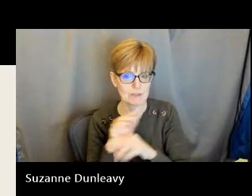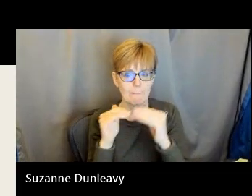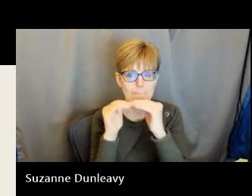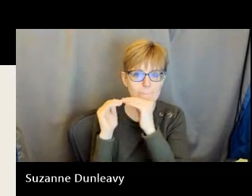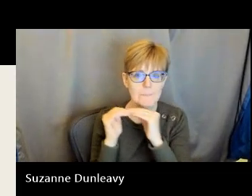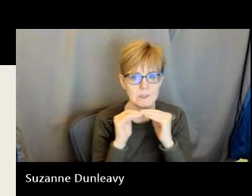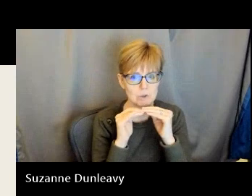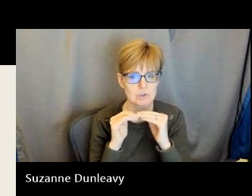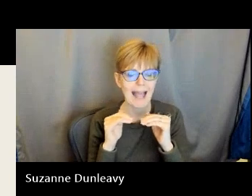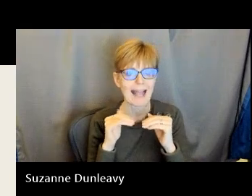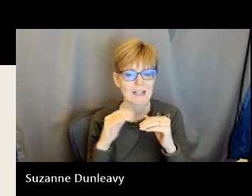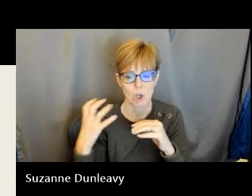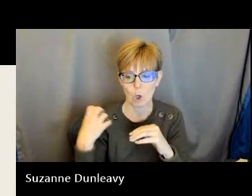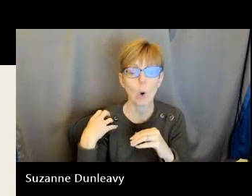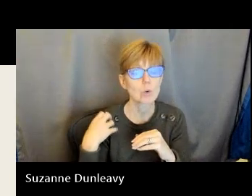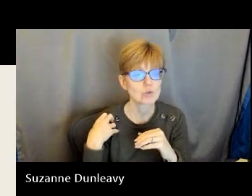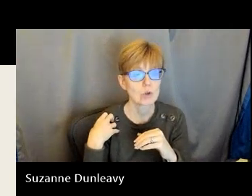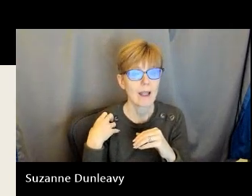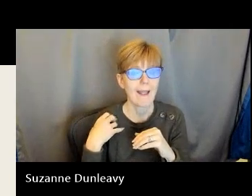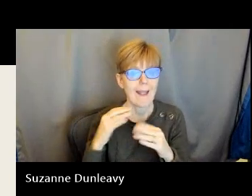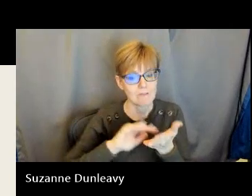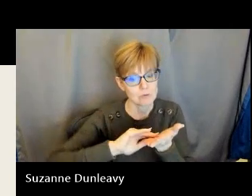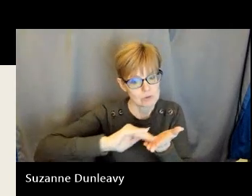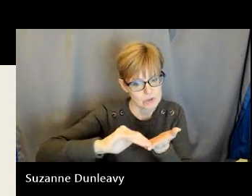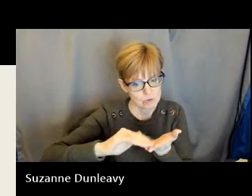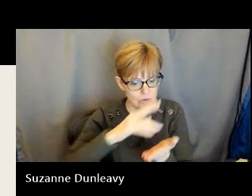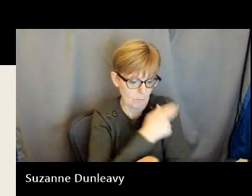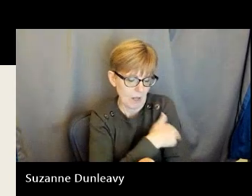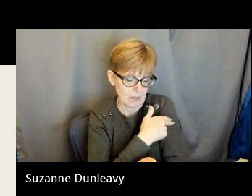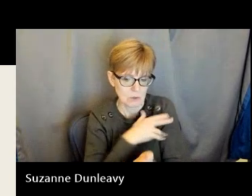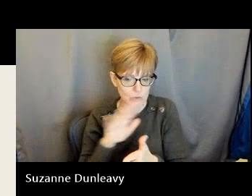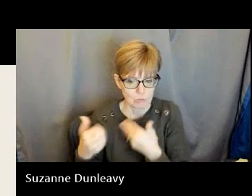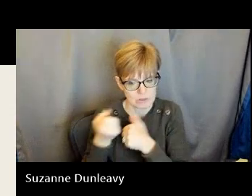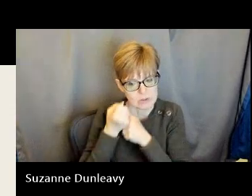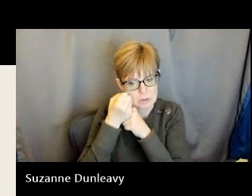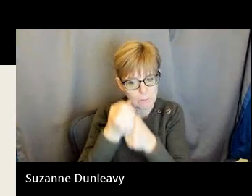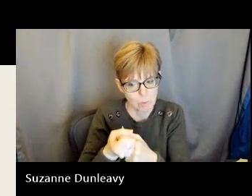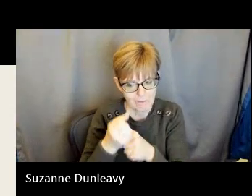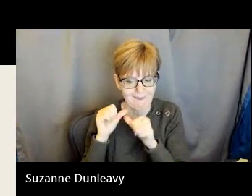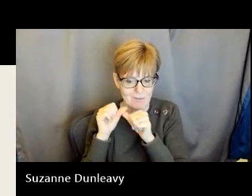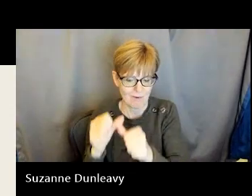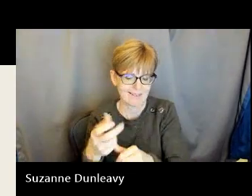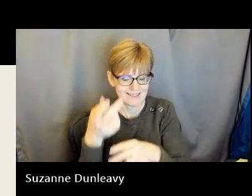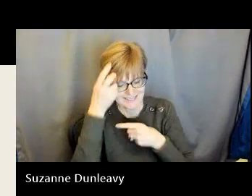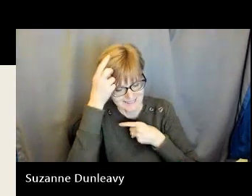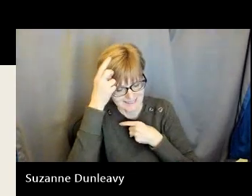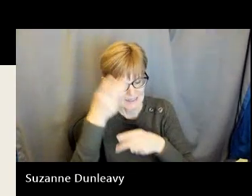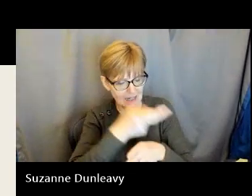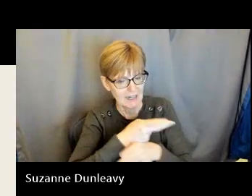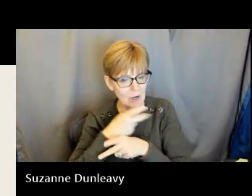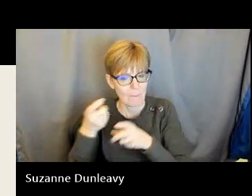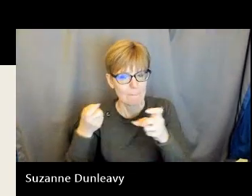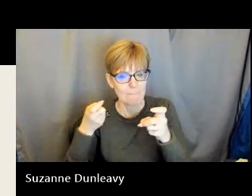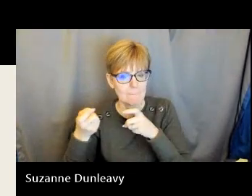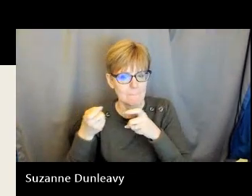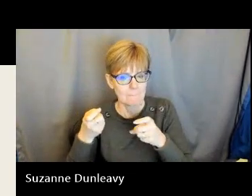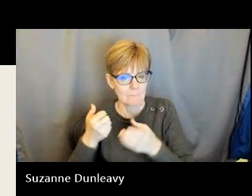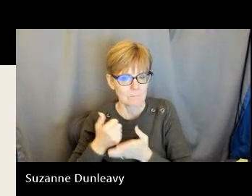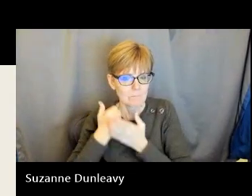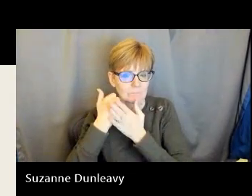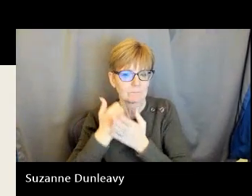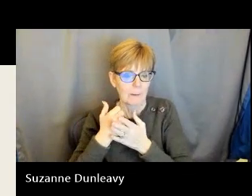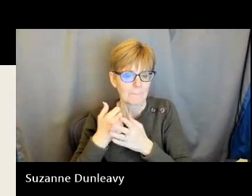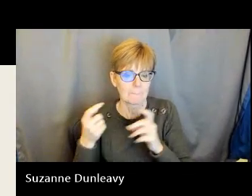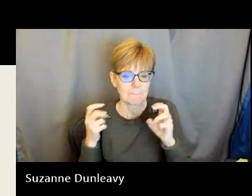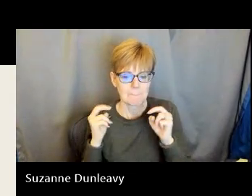discharged from the hospital to provide support in chronic disease care management, using culturally relevant strategies to help mitigate and maintain